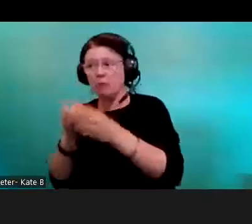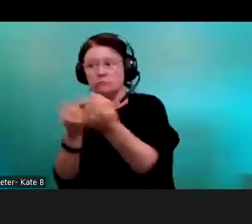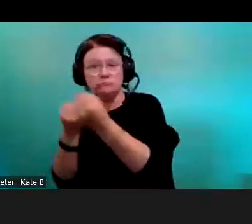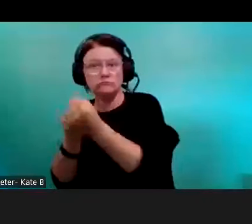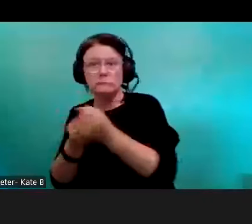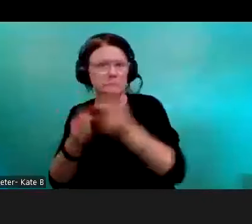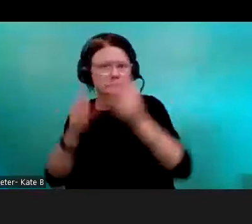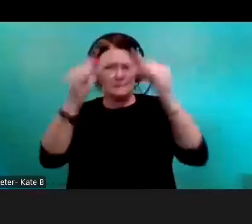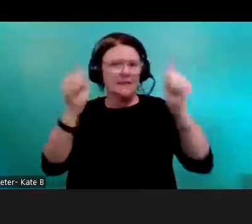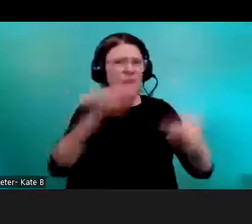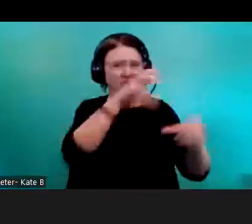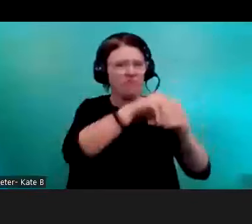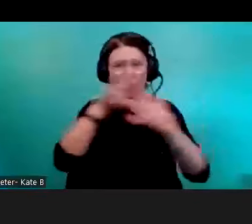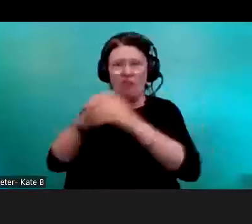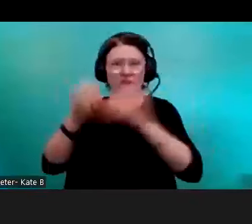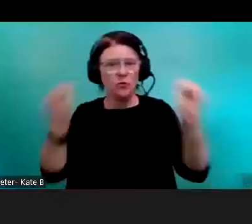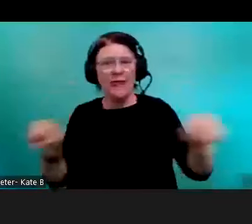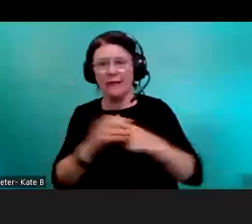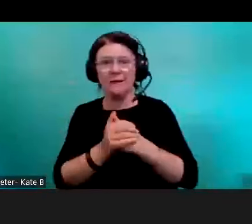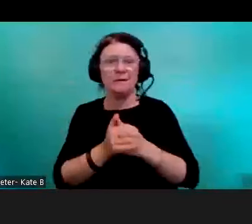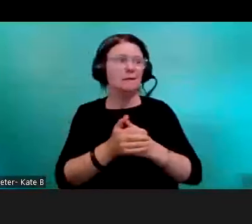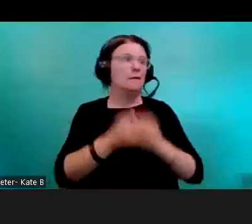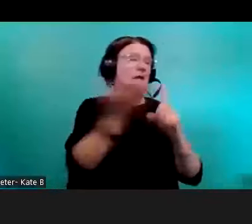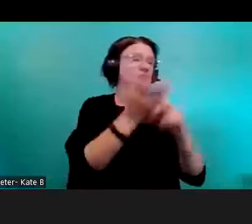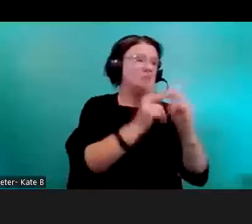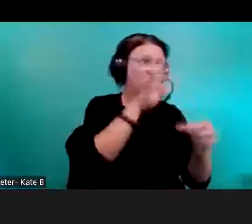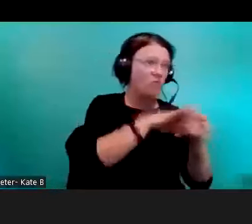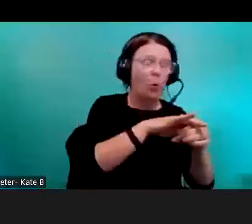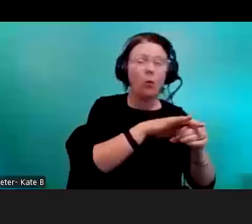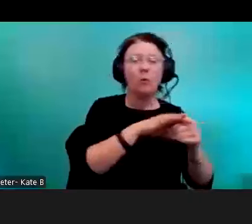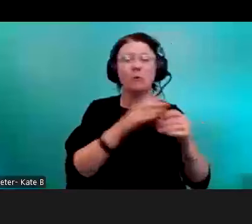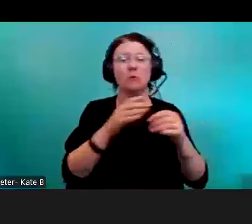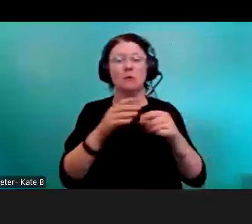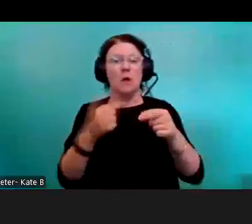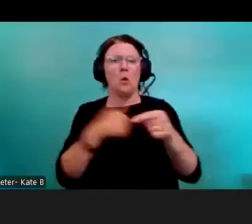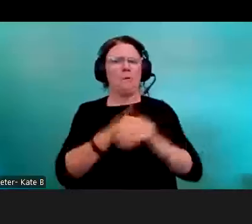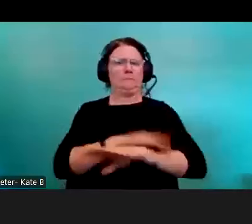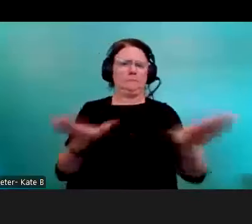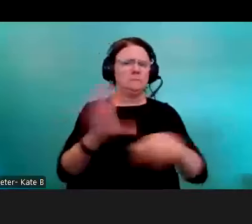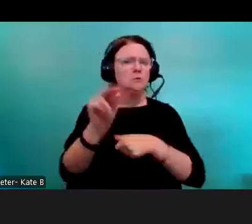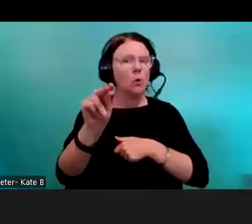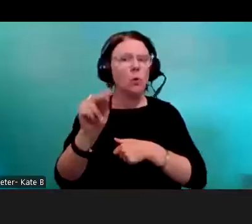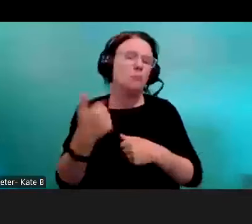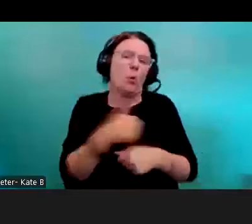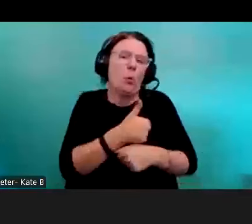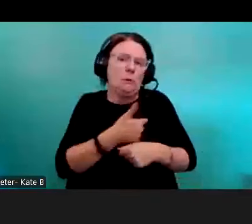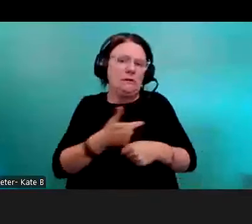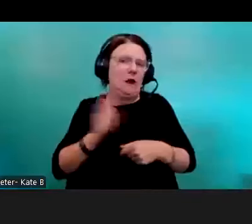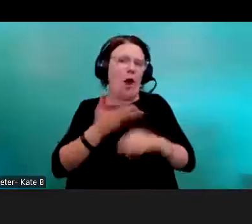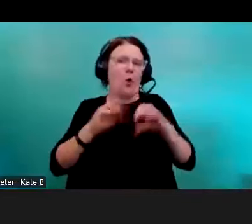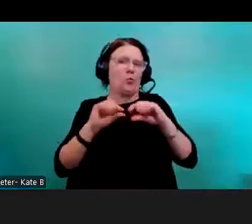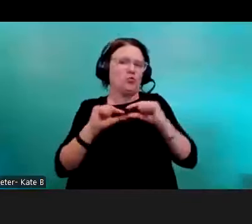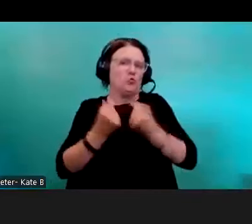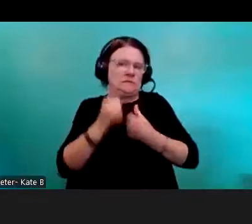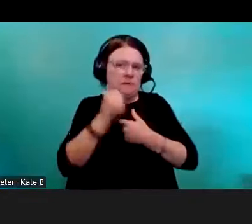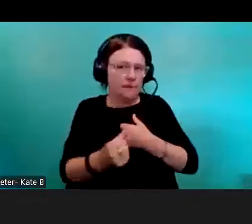community. And so, you know, definitely wouldn't dissuade you from doing that. And would encourage you, if you're